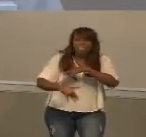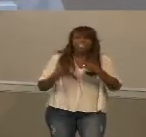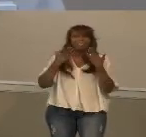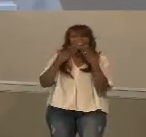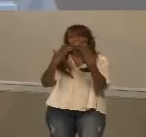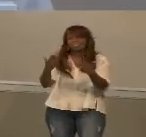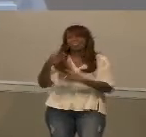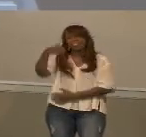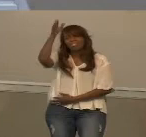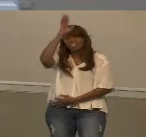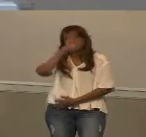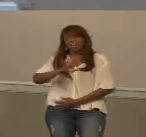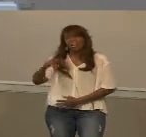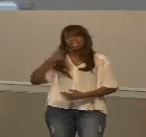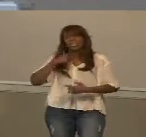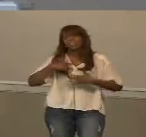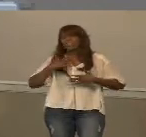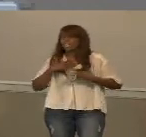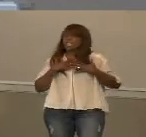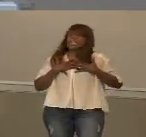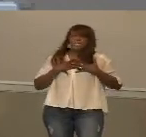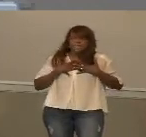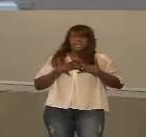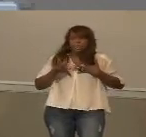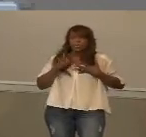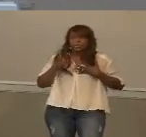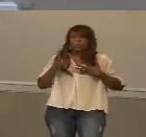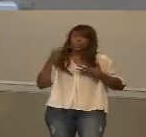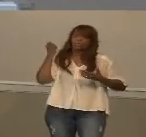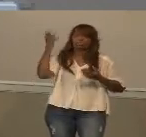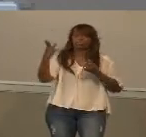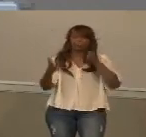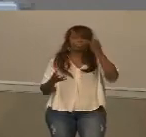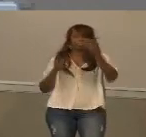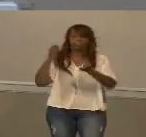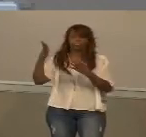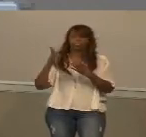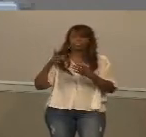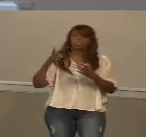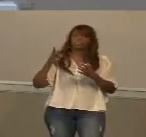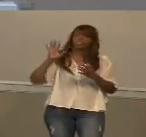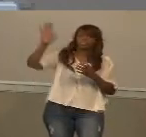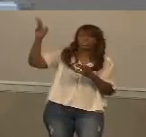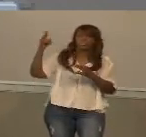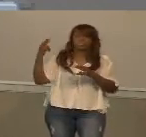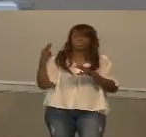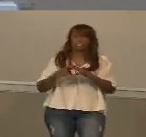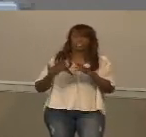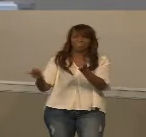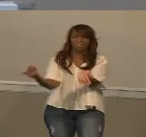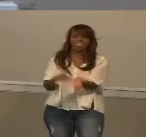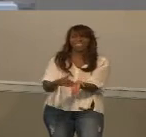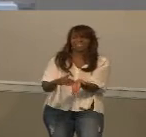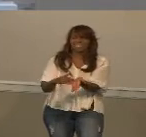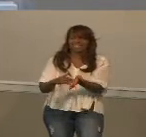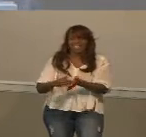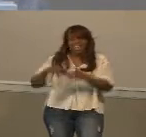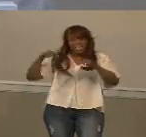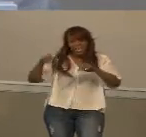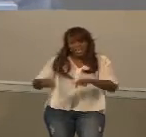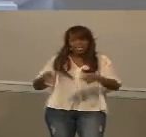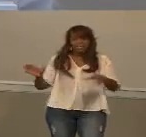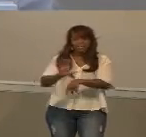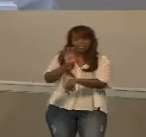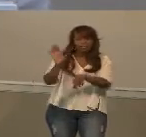blessed to be able to lift up your voice just one more time. God, in the name of Jesus, in your sanctuary, God,